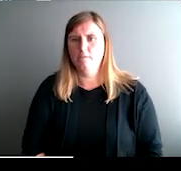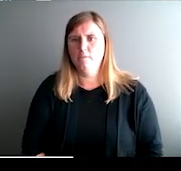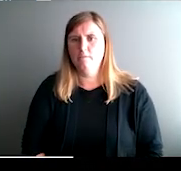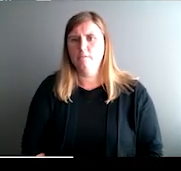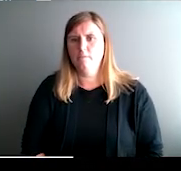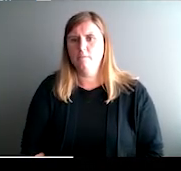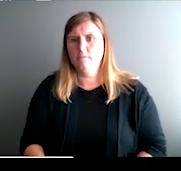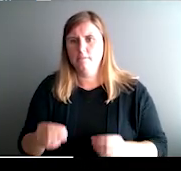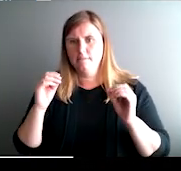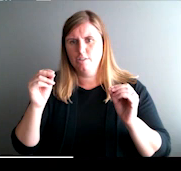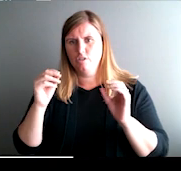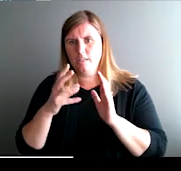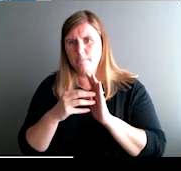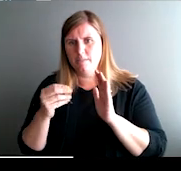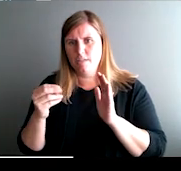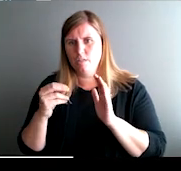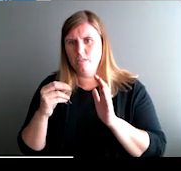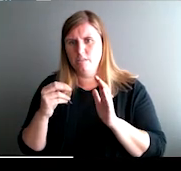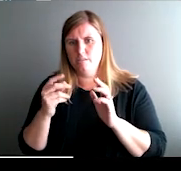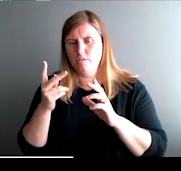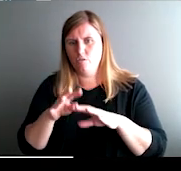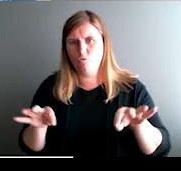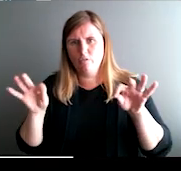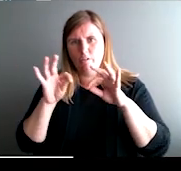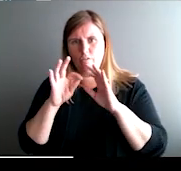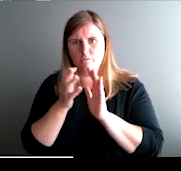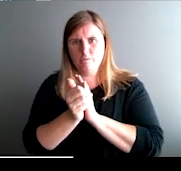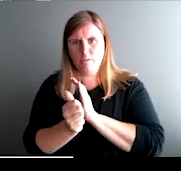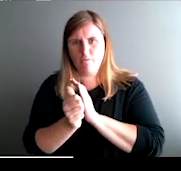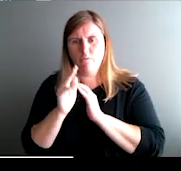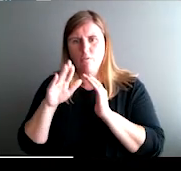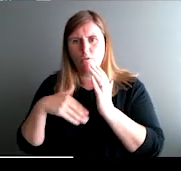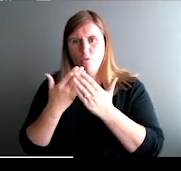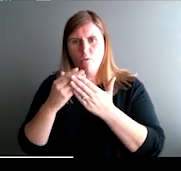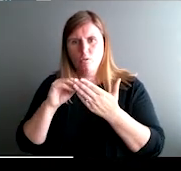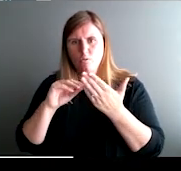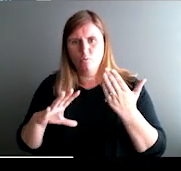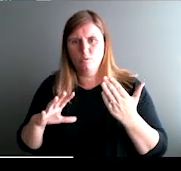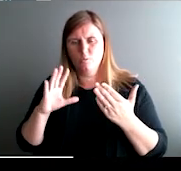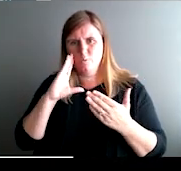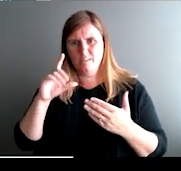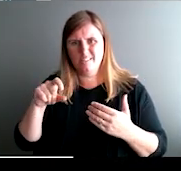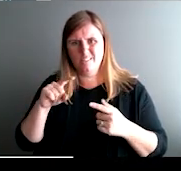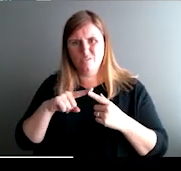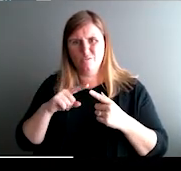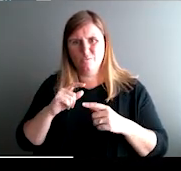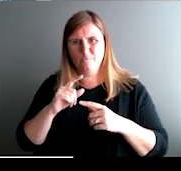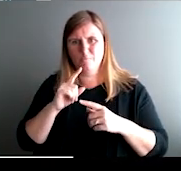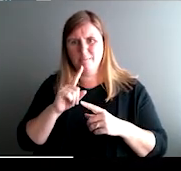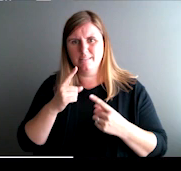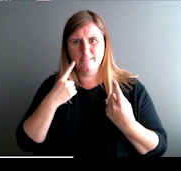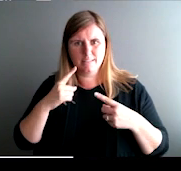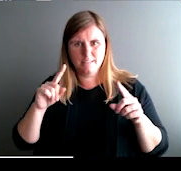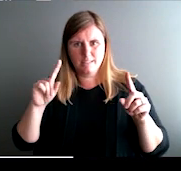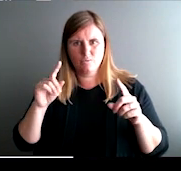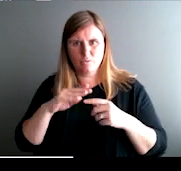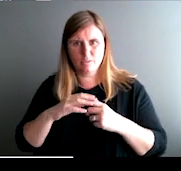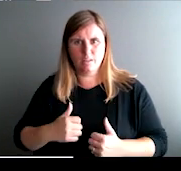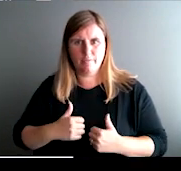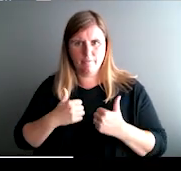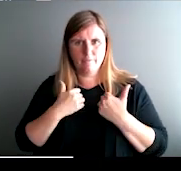Teaching imitation is a critical skill that all students need to be successful in